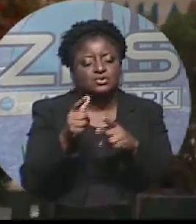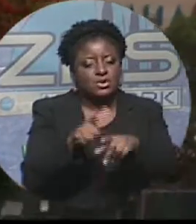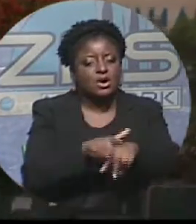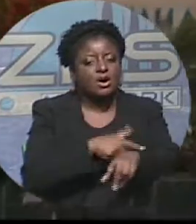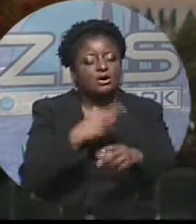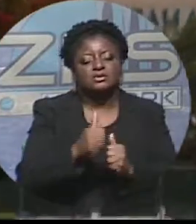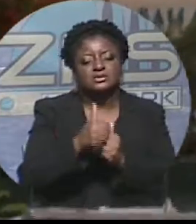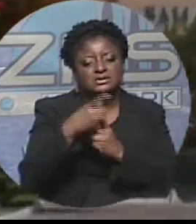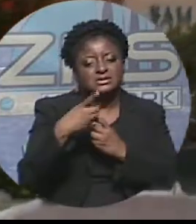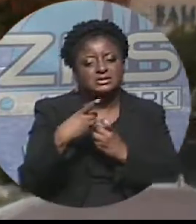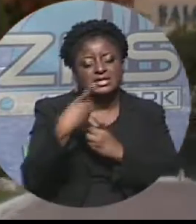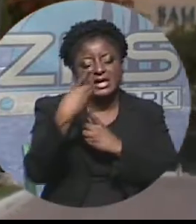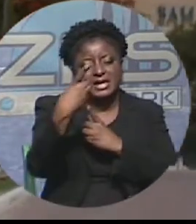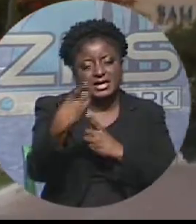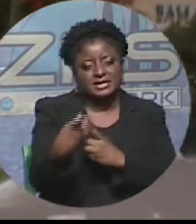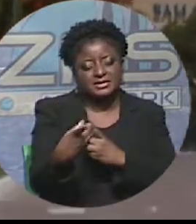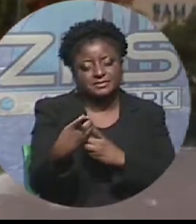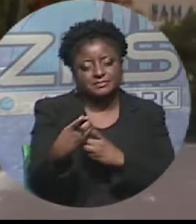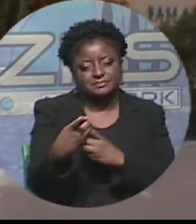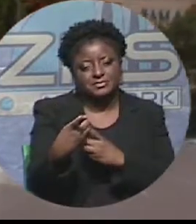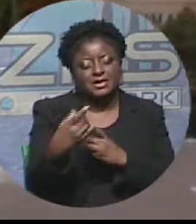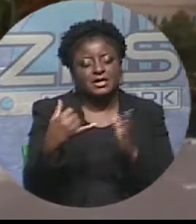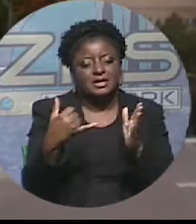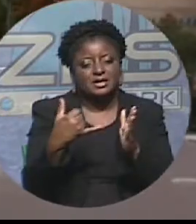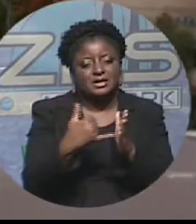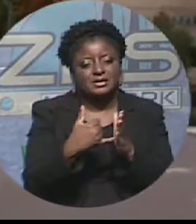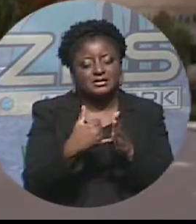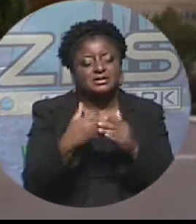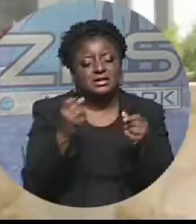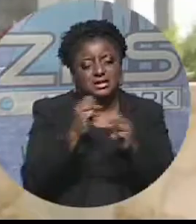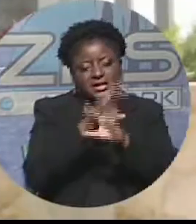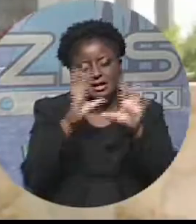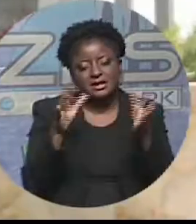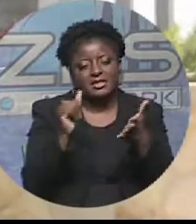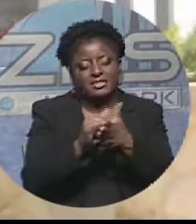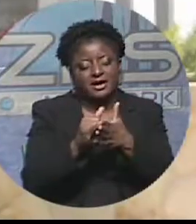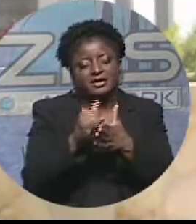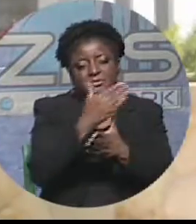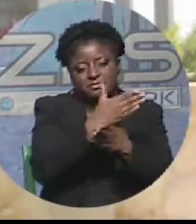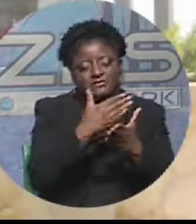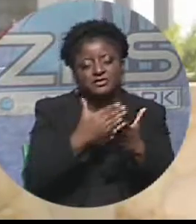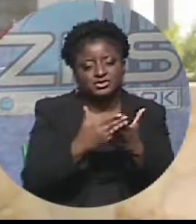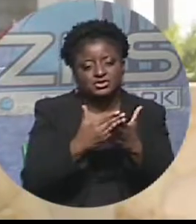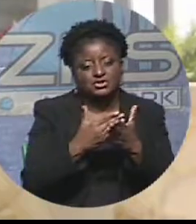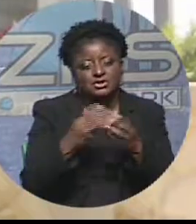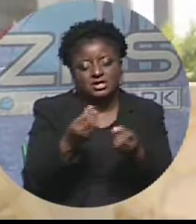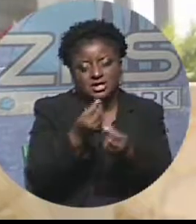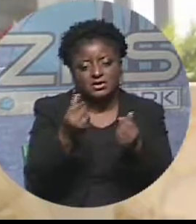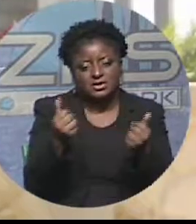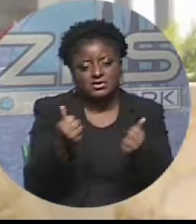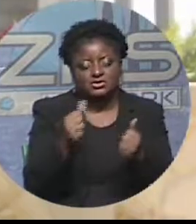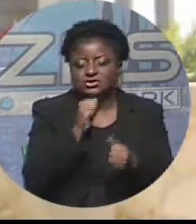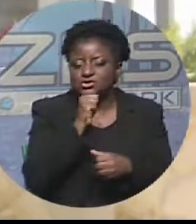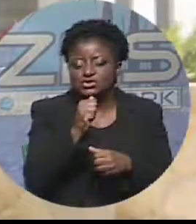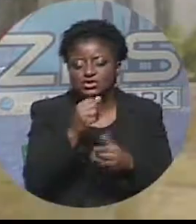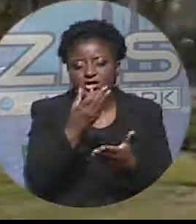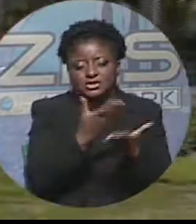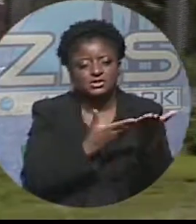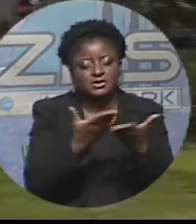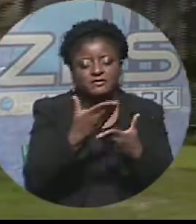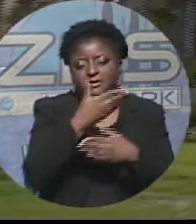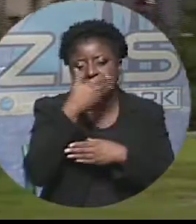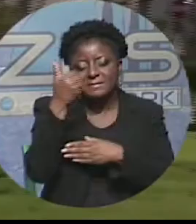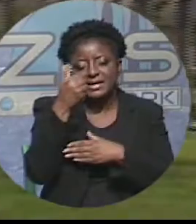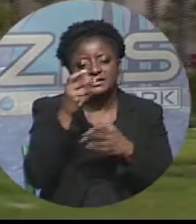creditors. According to the release, it's abundantly clear that the provisional liquidation process has failed to serve the best interest of those